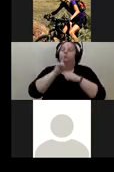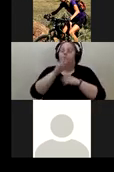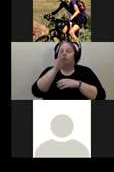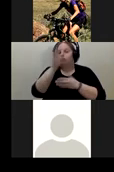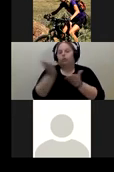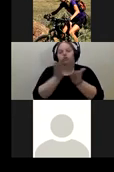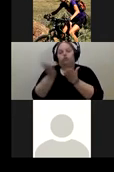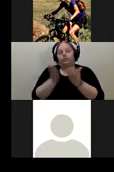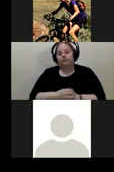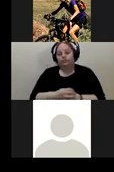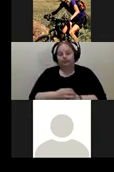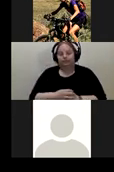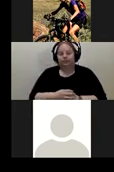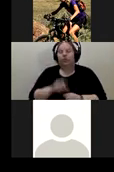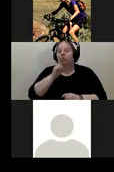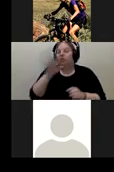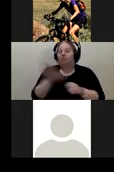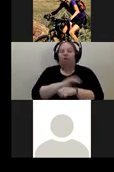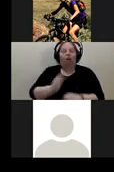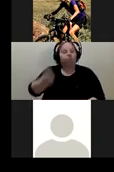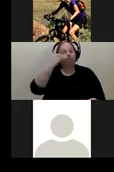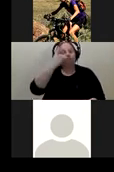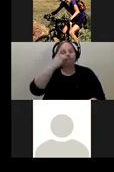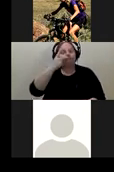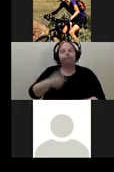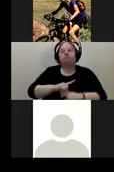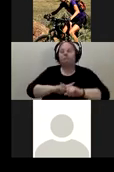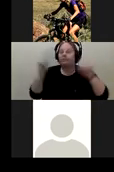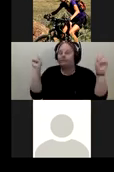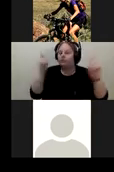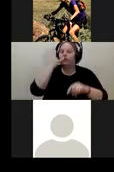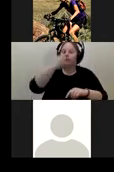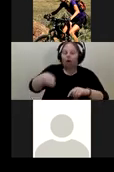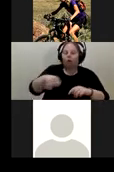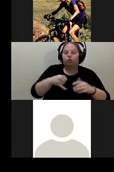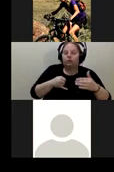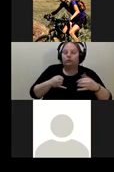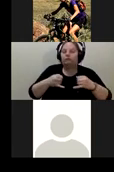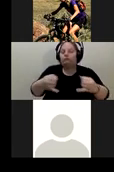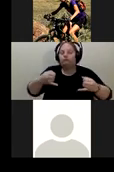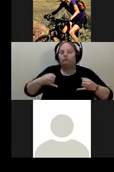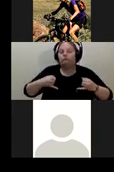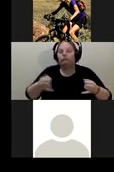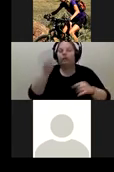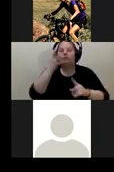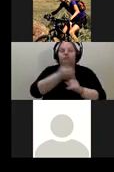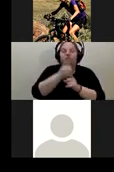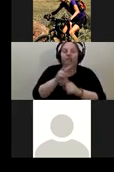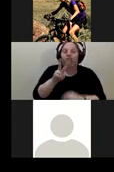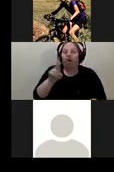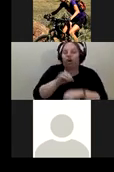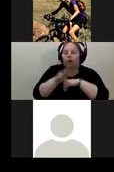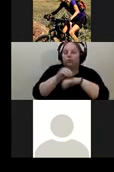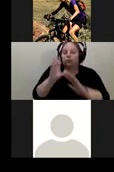So I really understand the difference in boundaries in our profession between whether you're sitting, like VR counselors